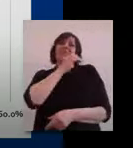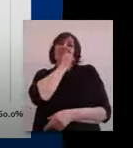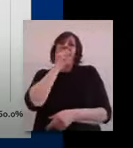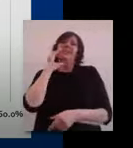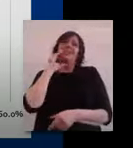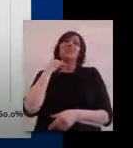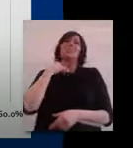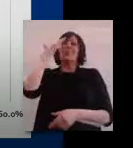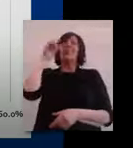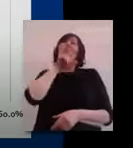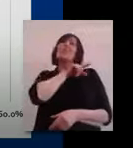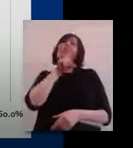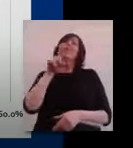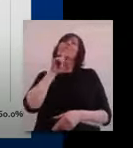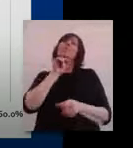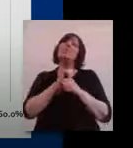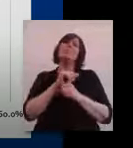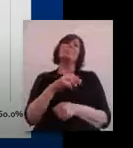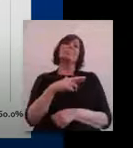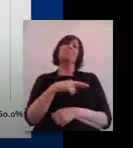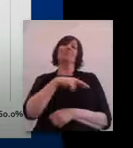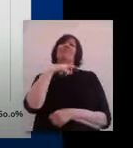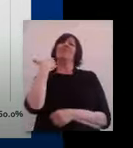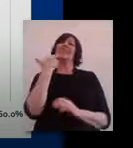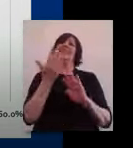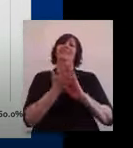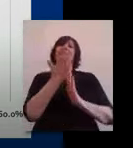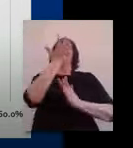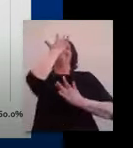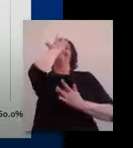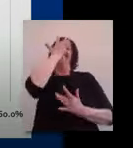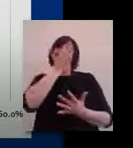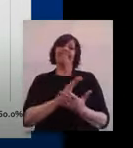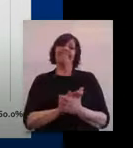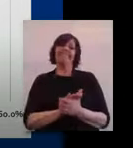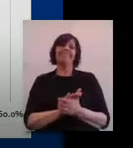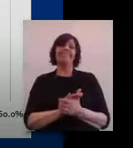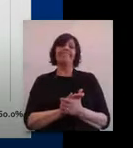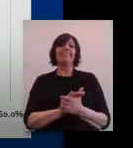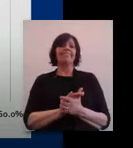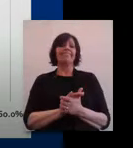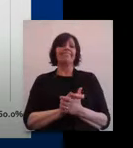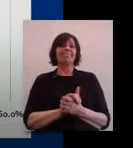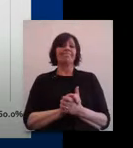becoming very ill with COVID-19. Next.